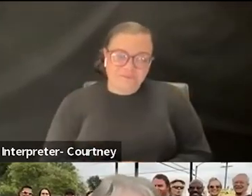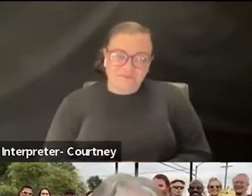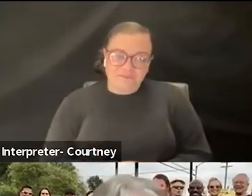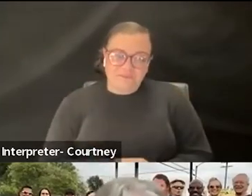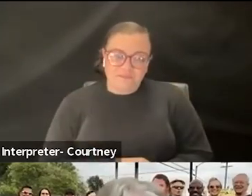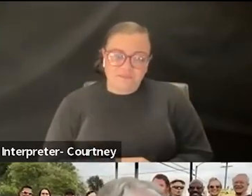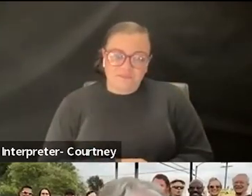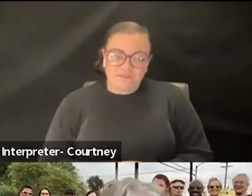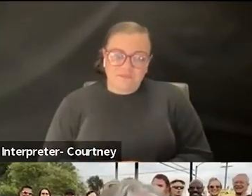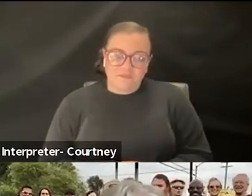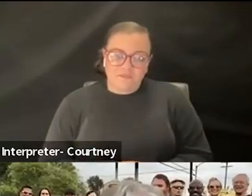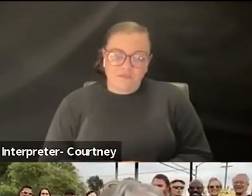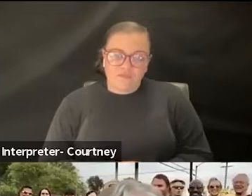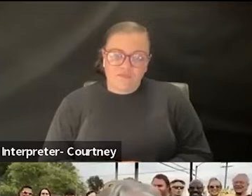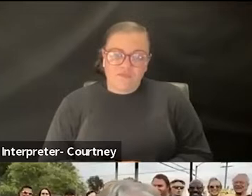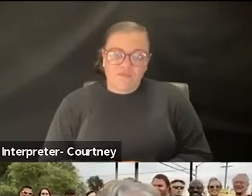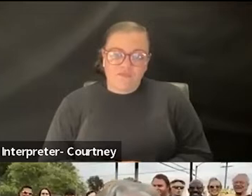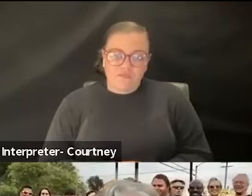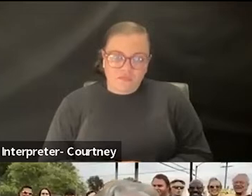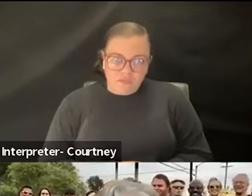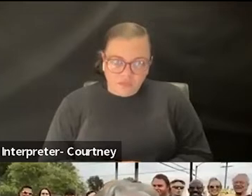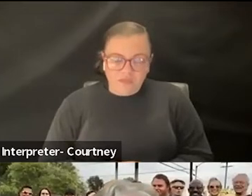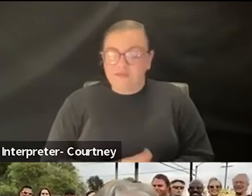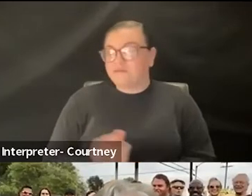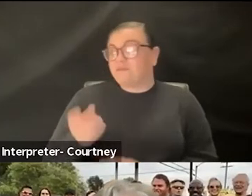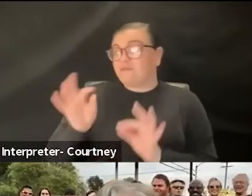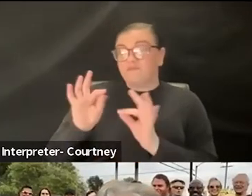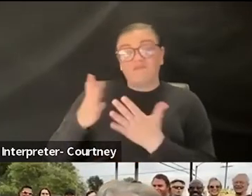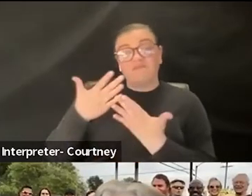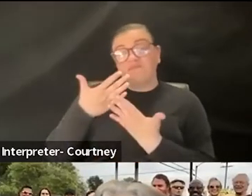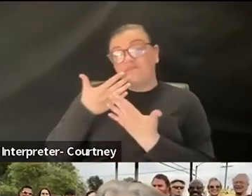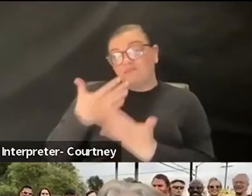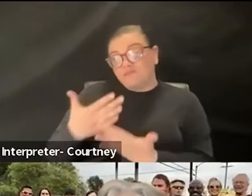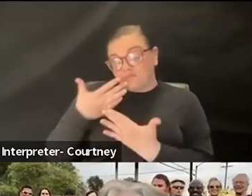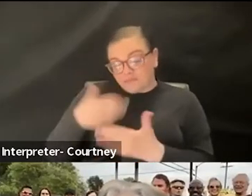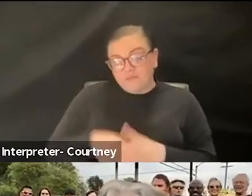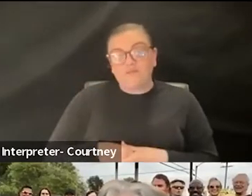I love that. Well, as we're working towards